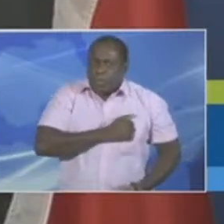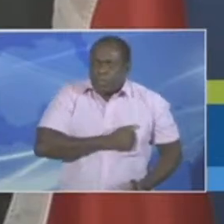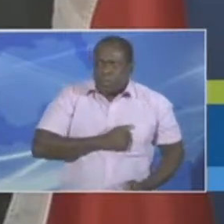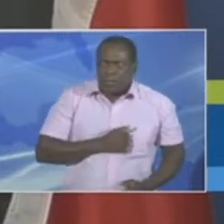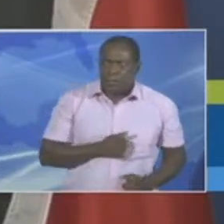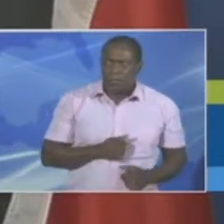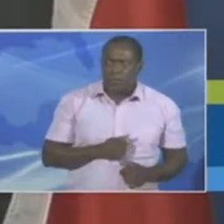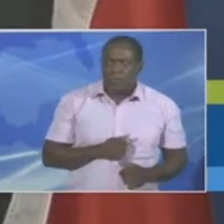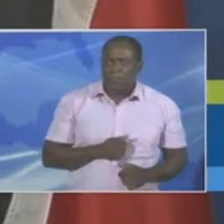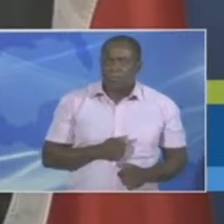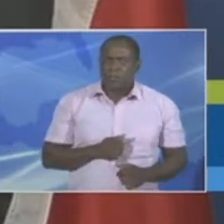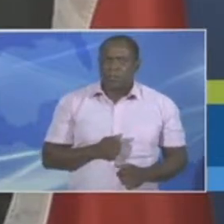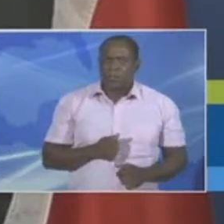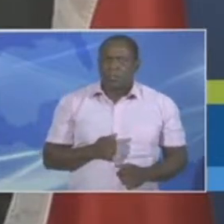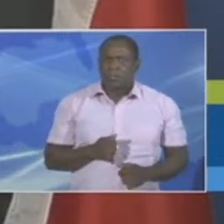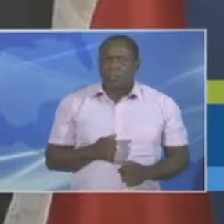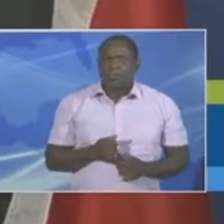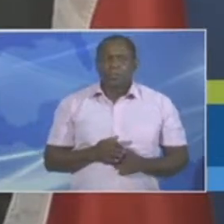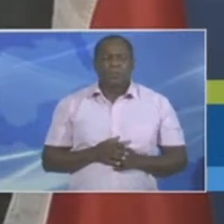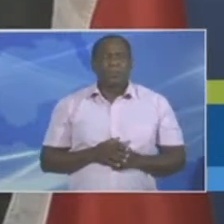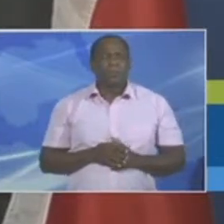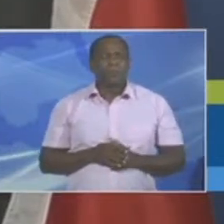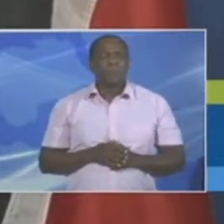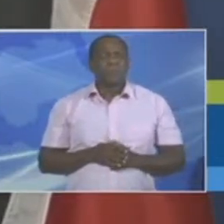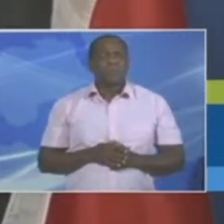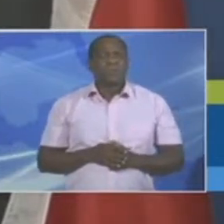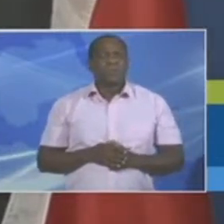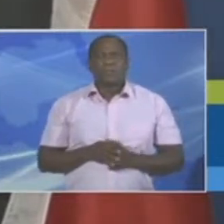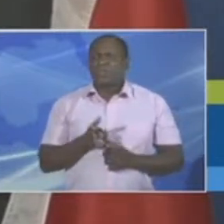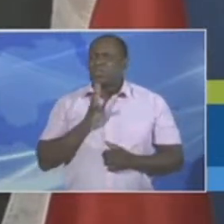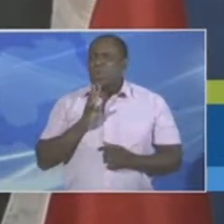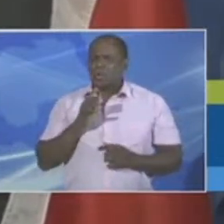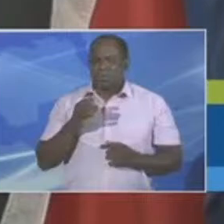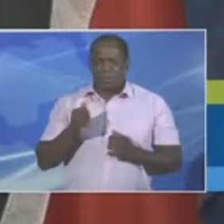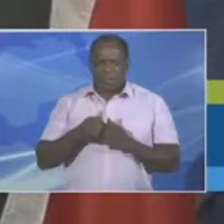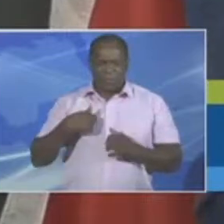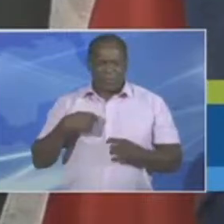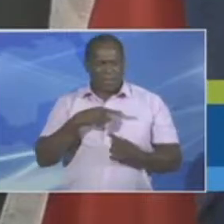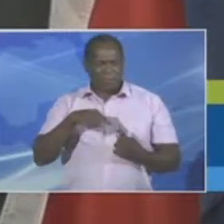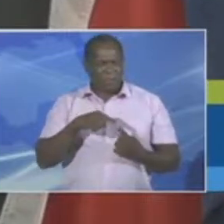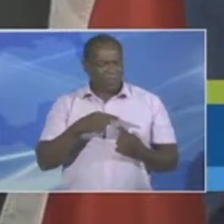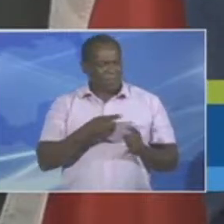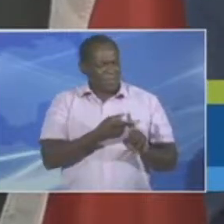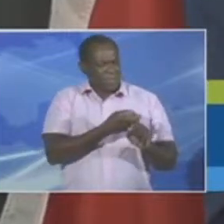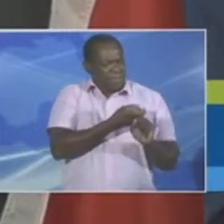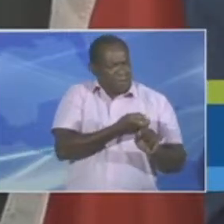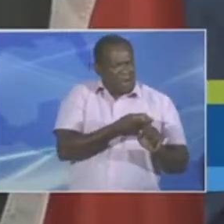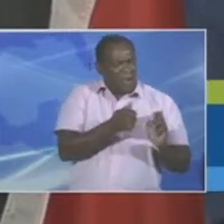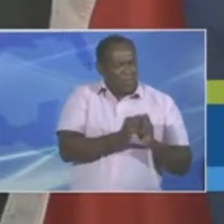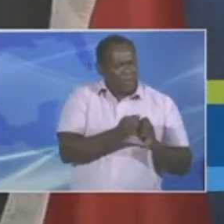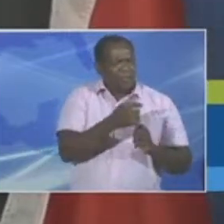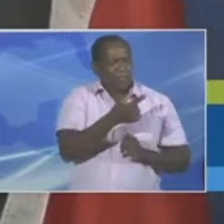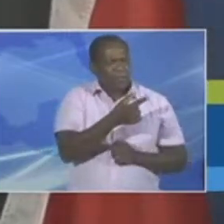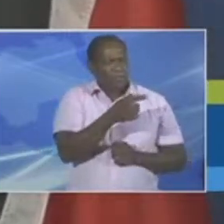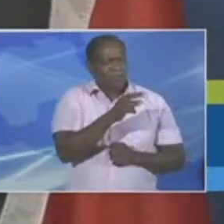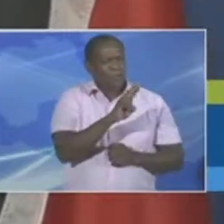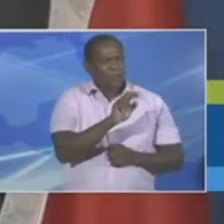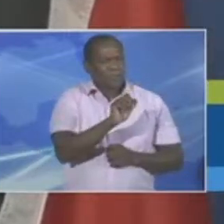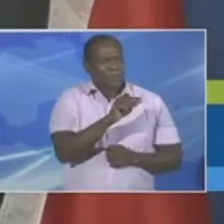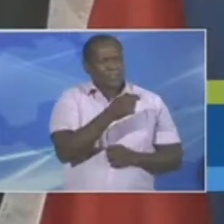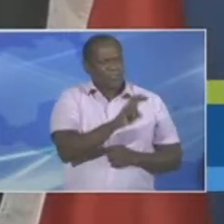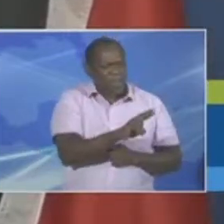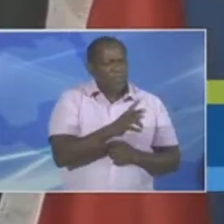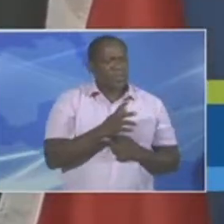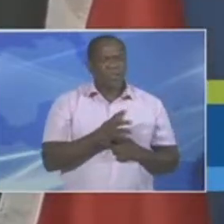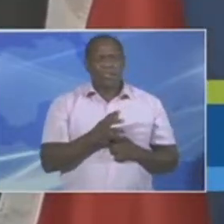about being friendly with Granger, and that is the reason why I am not associating with the politics